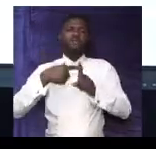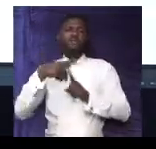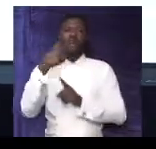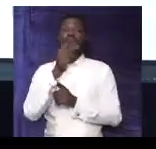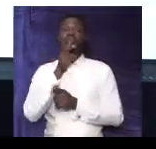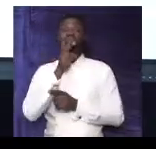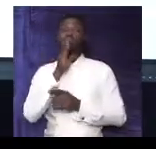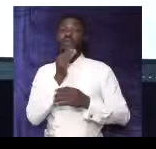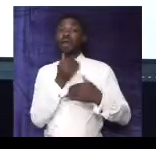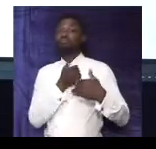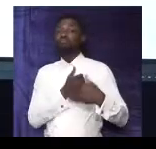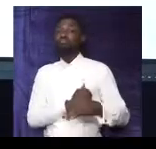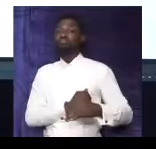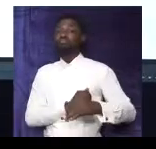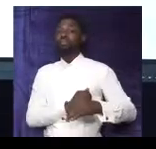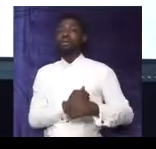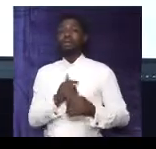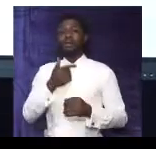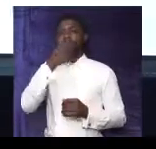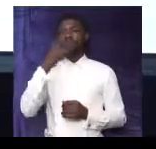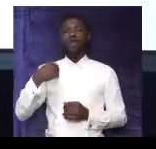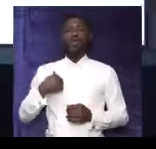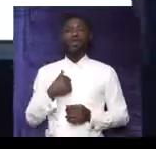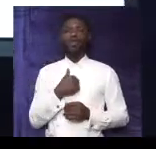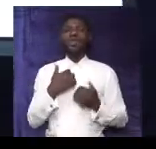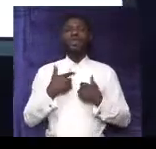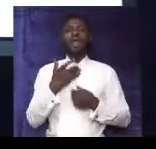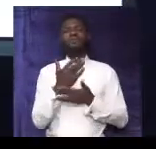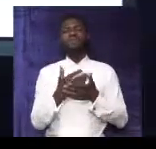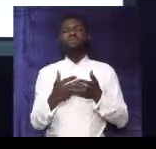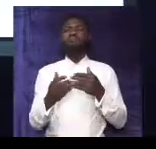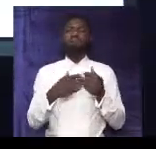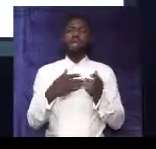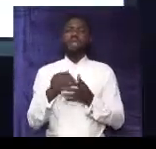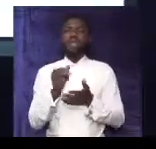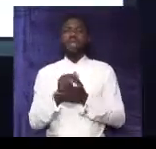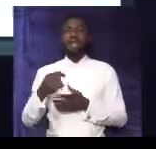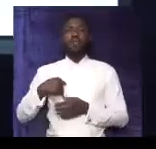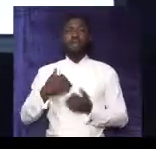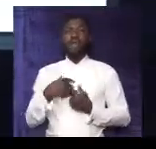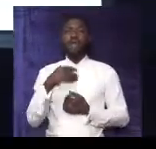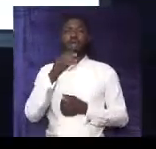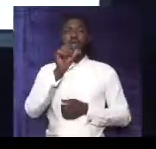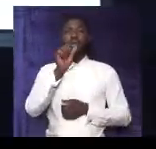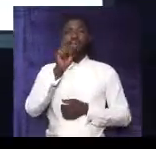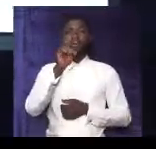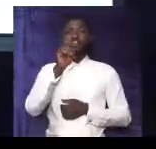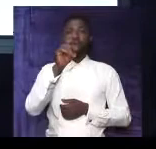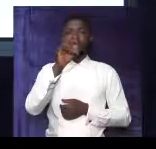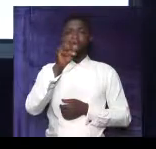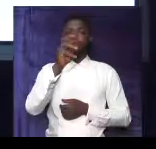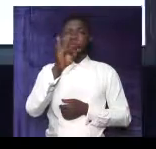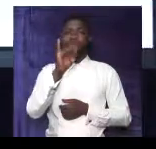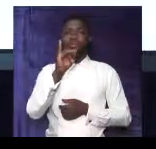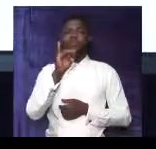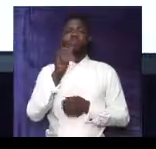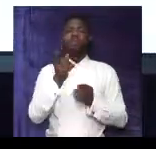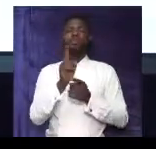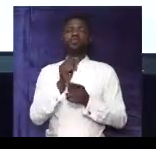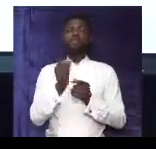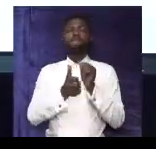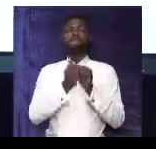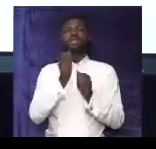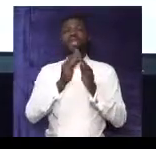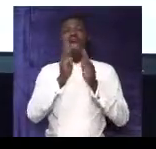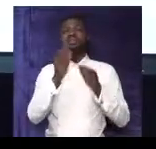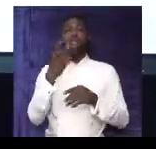river banks, because we have some cases where we have a tsunami where most